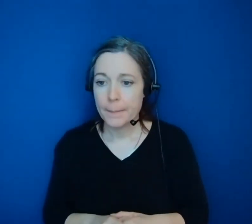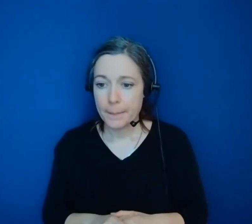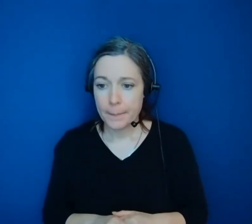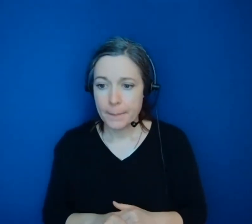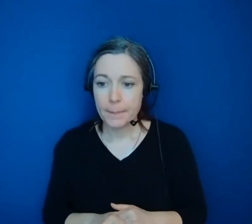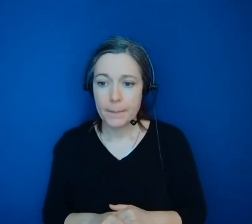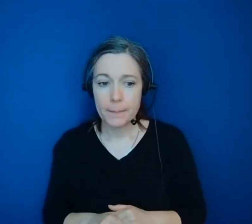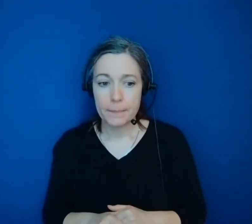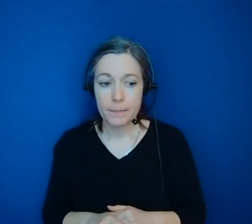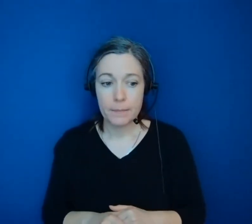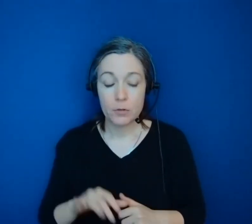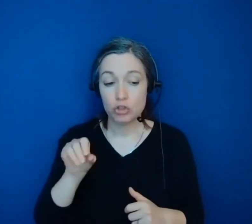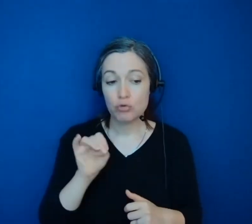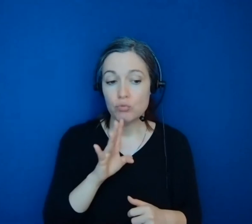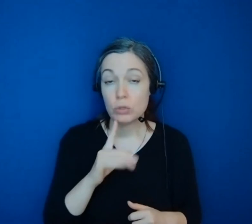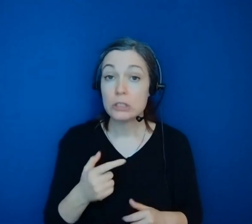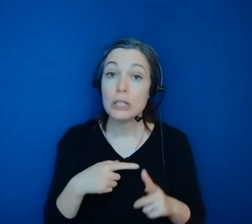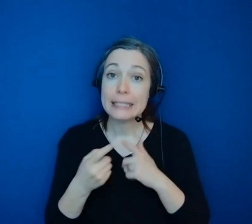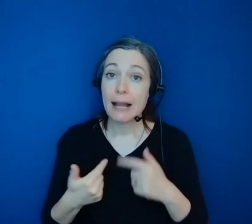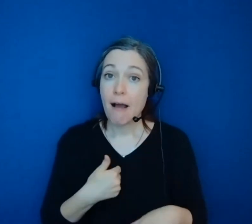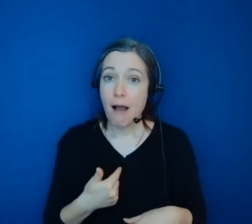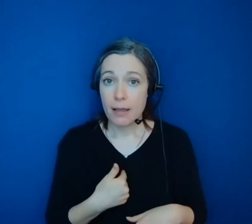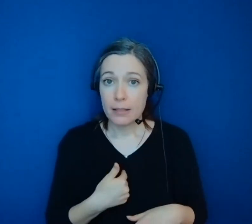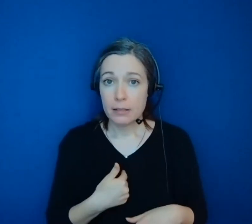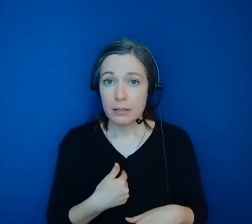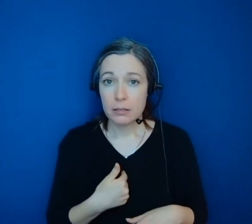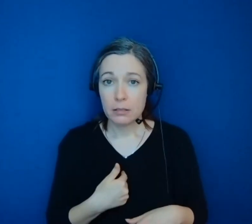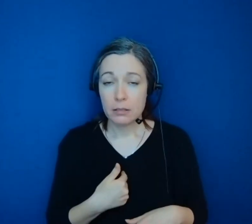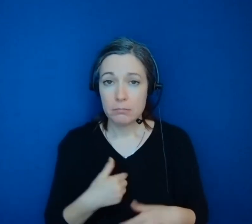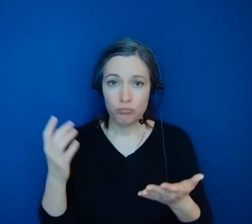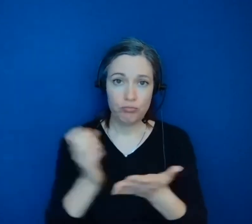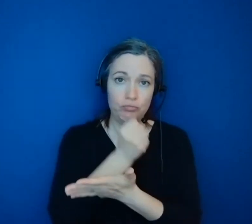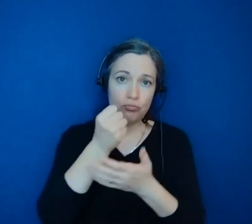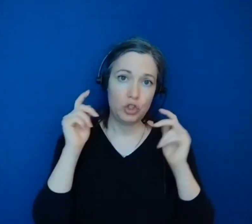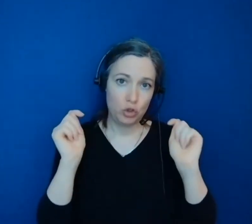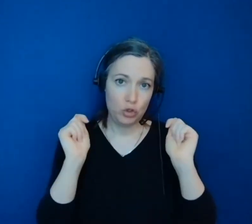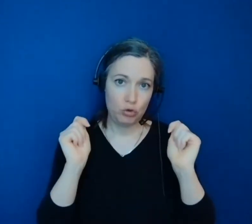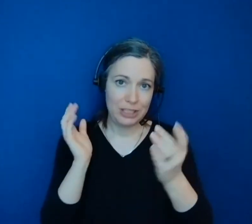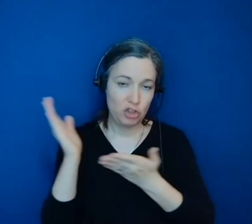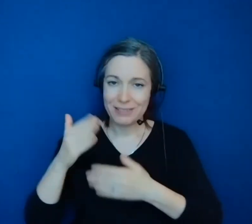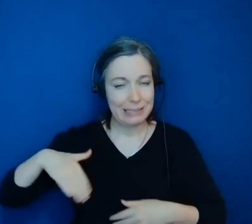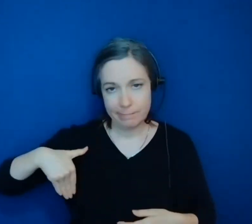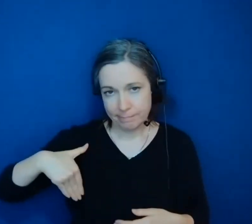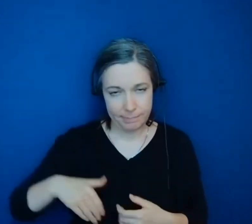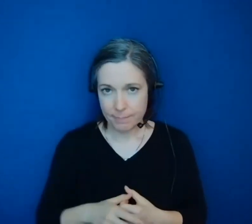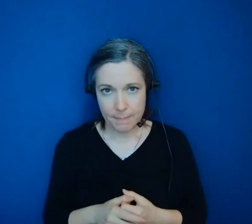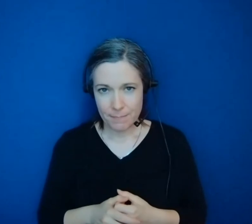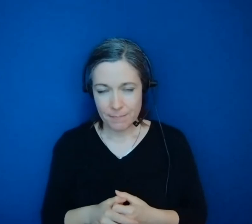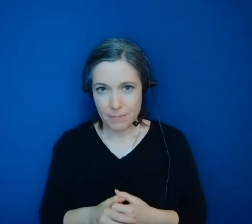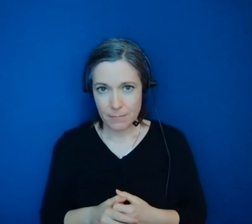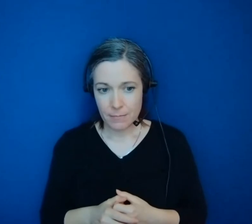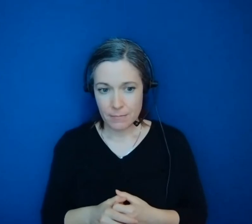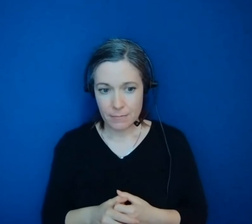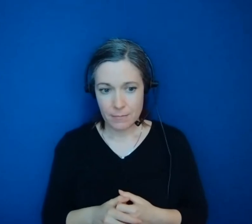And then, um, I have taken advantage of the tutoring services yet, but I know I'm definitely